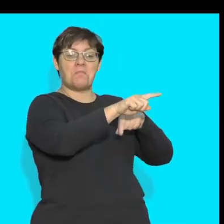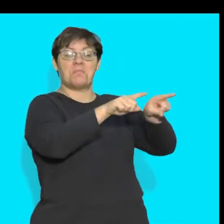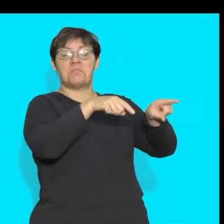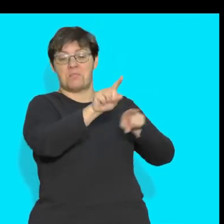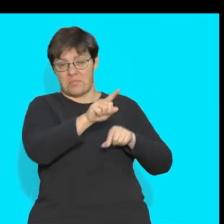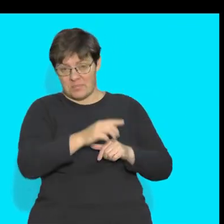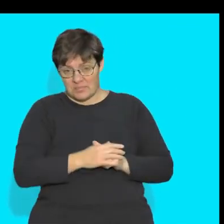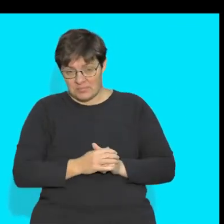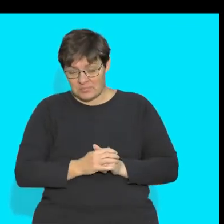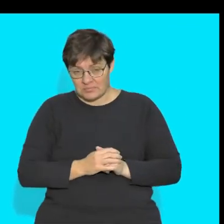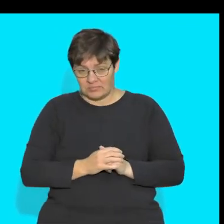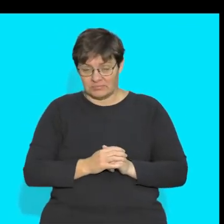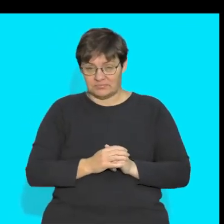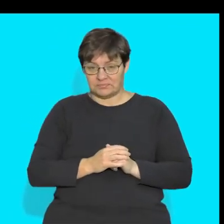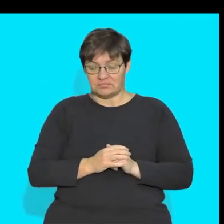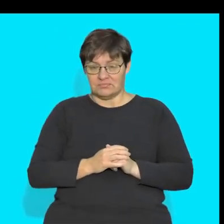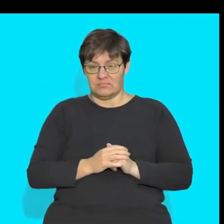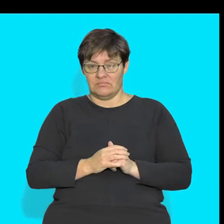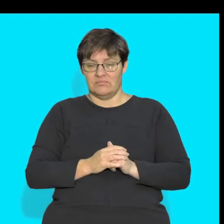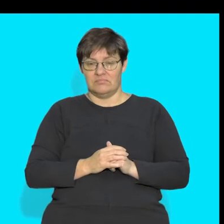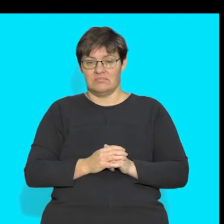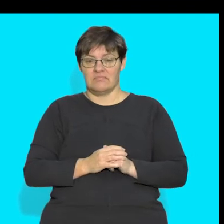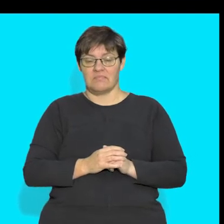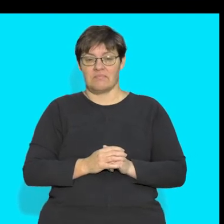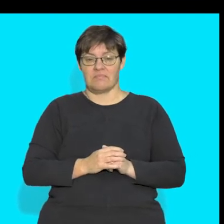a greater number of electrons